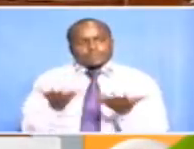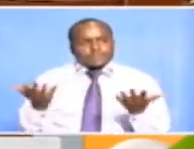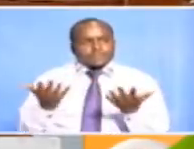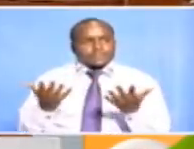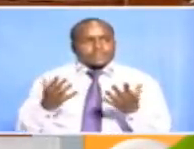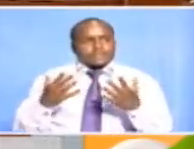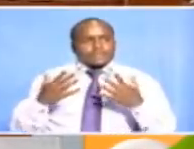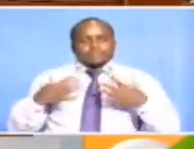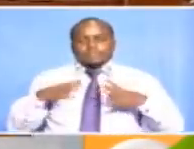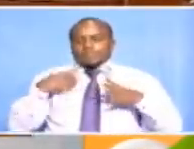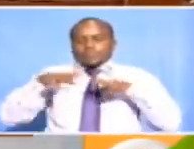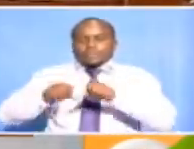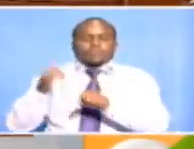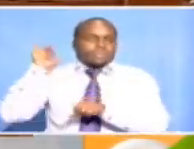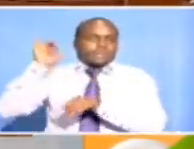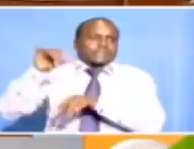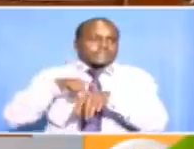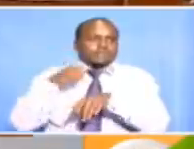grabbers by then?